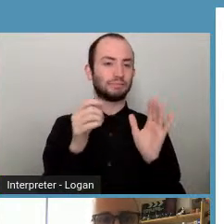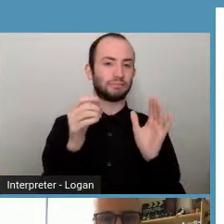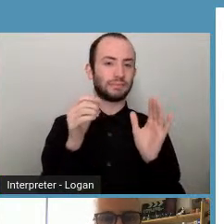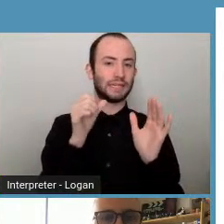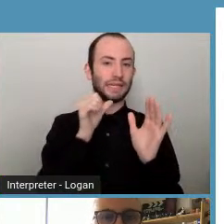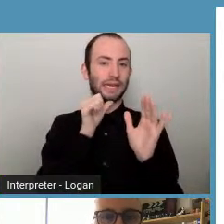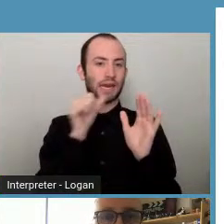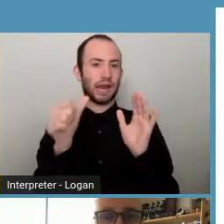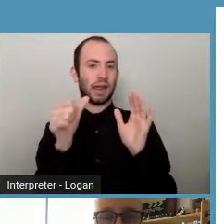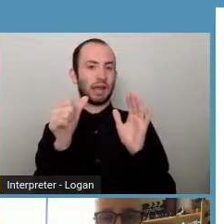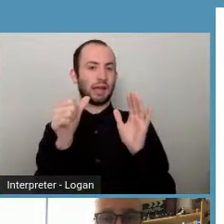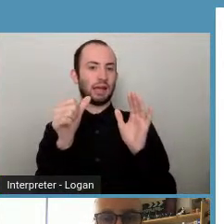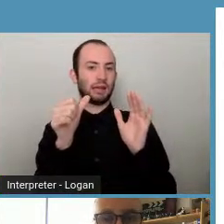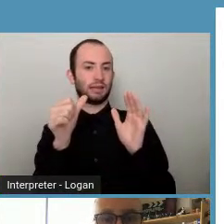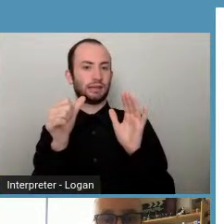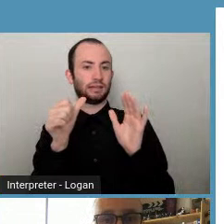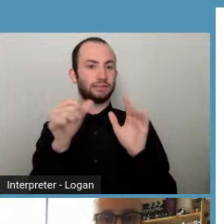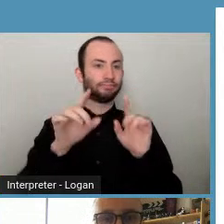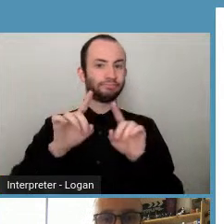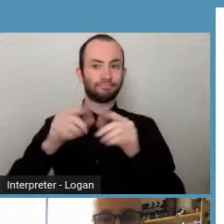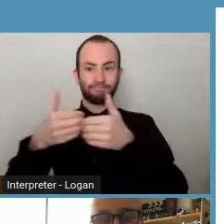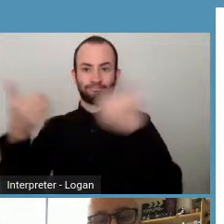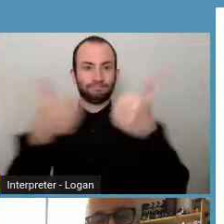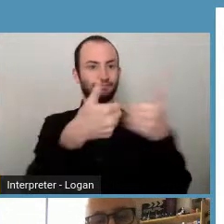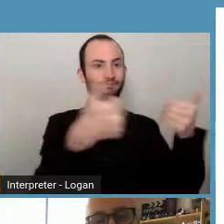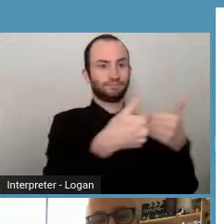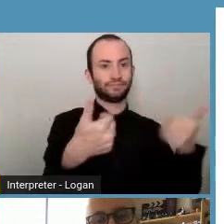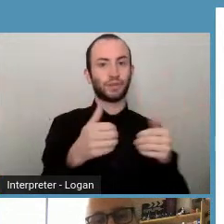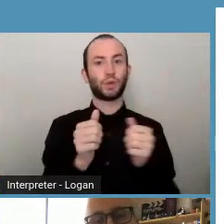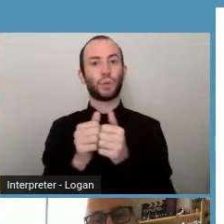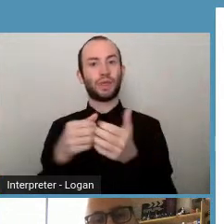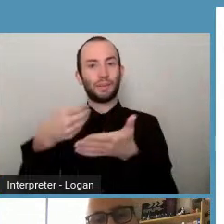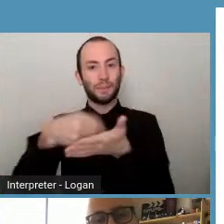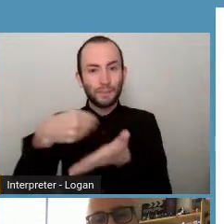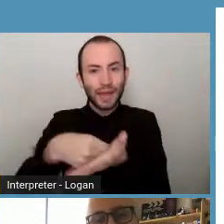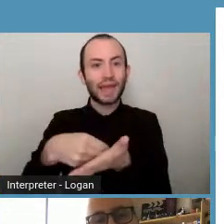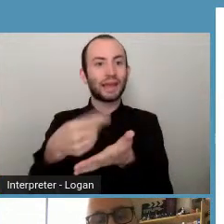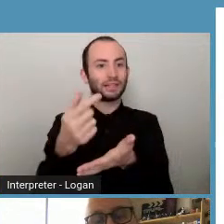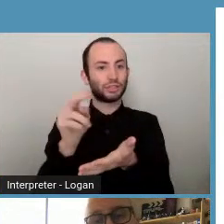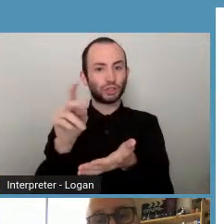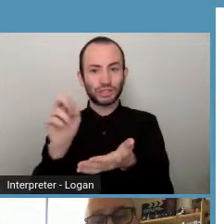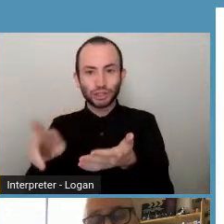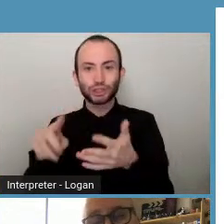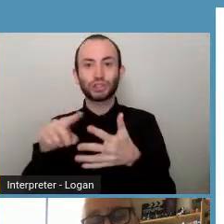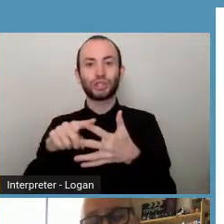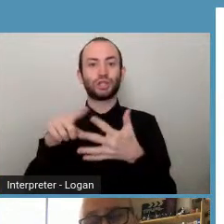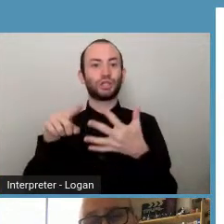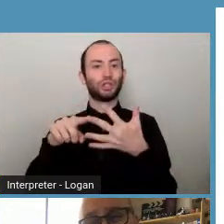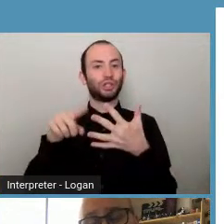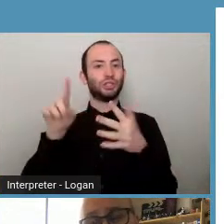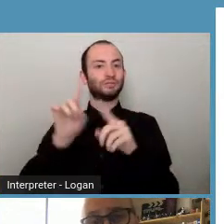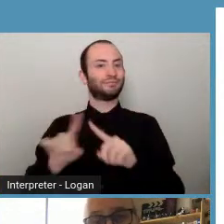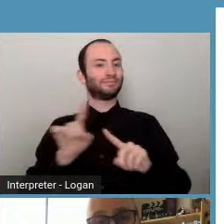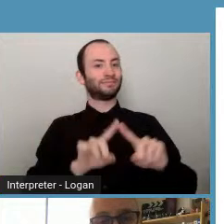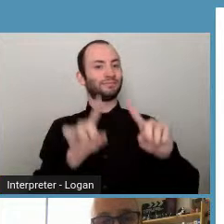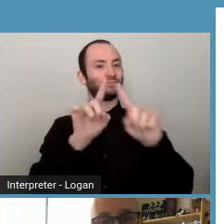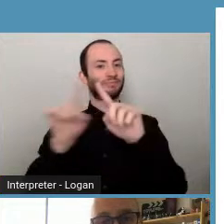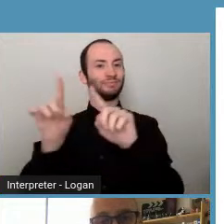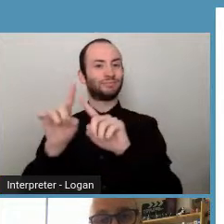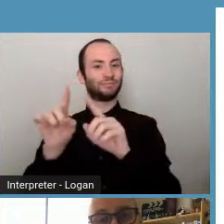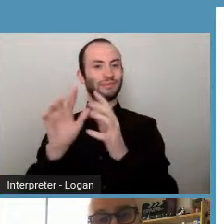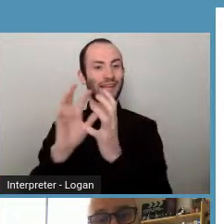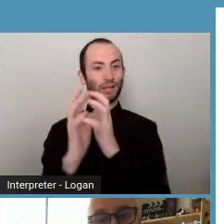gender, station. We know that it's, incidents of disability are higher amongst historically marginalized communities and